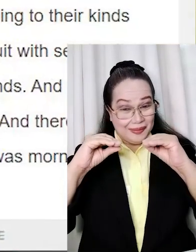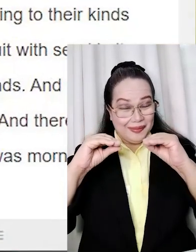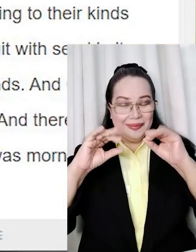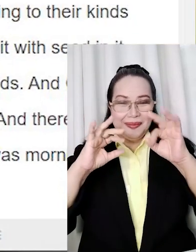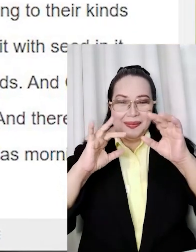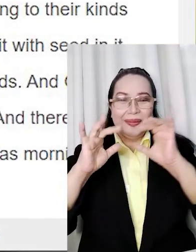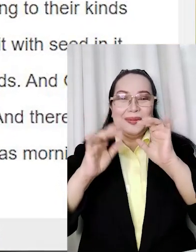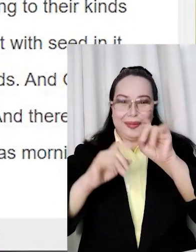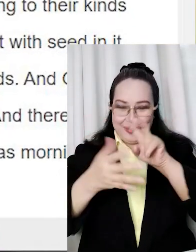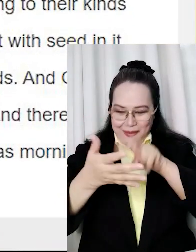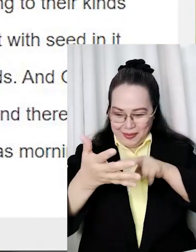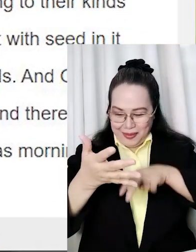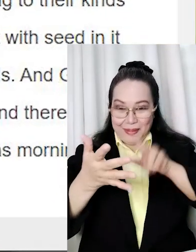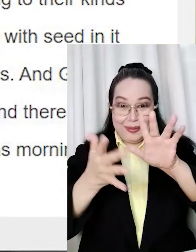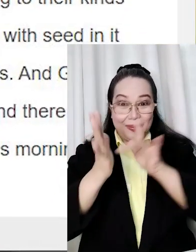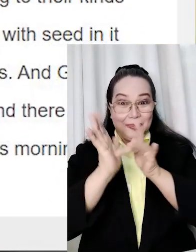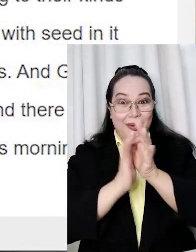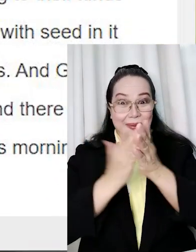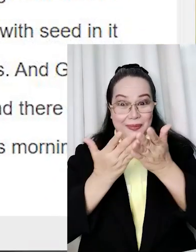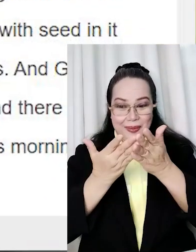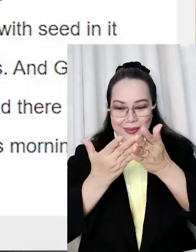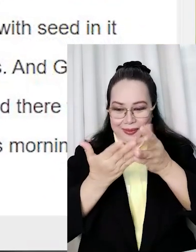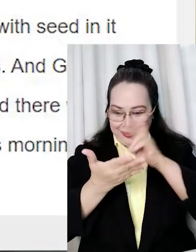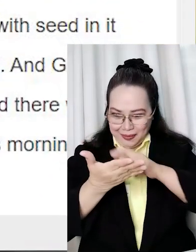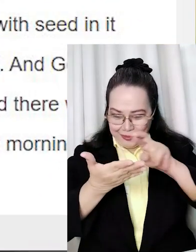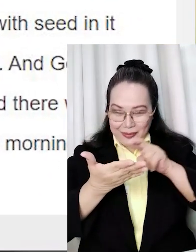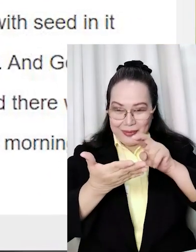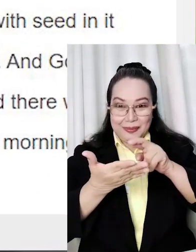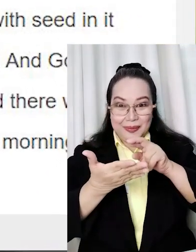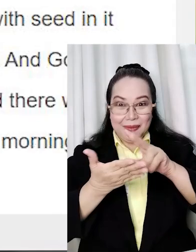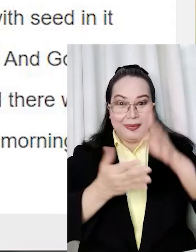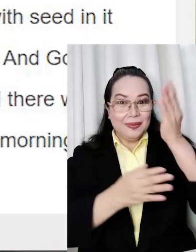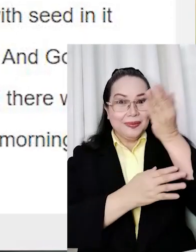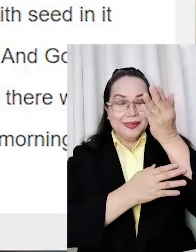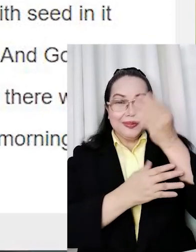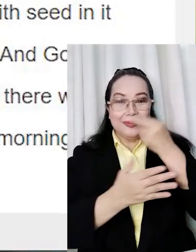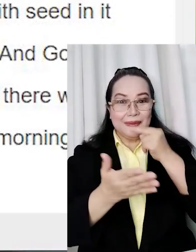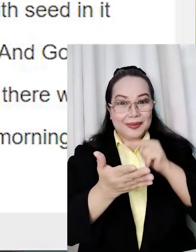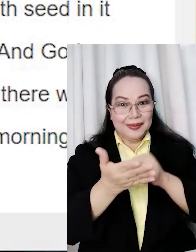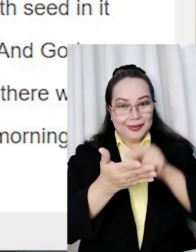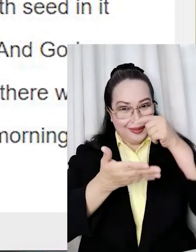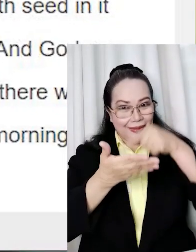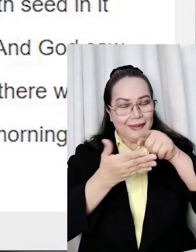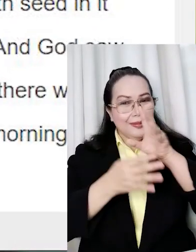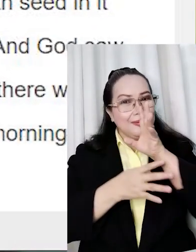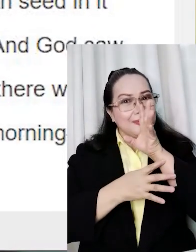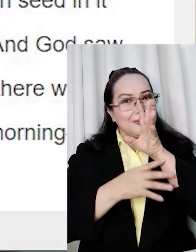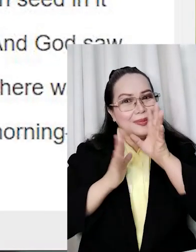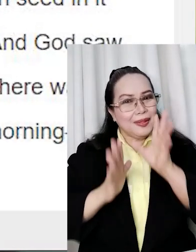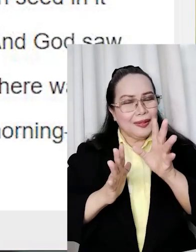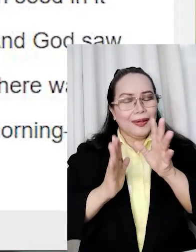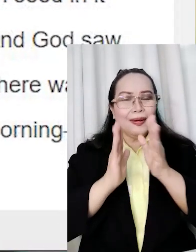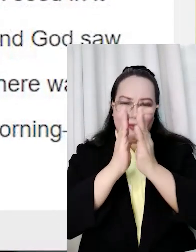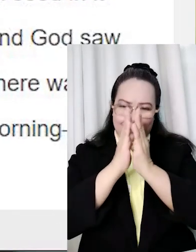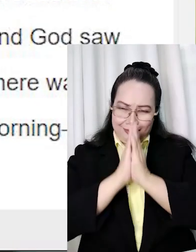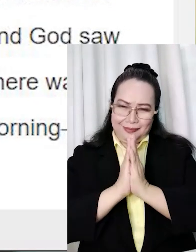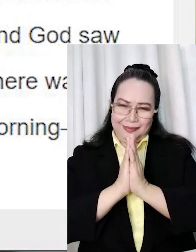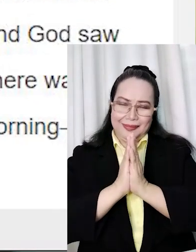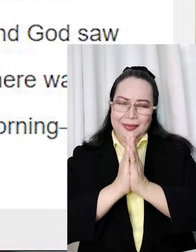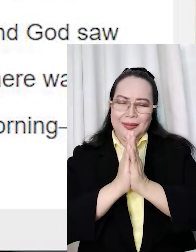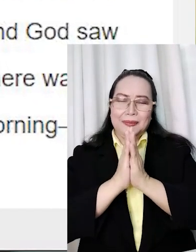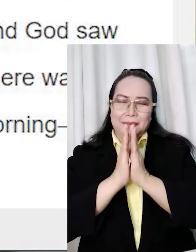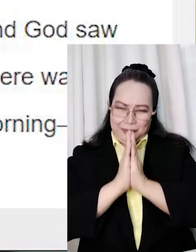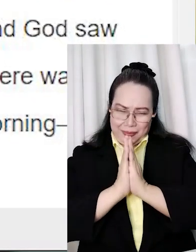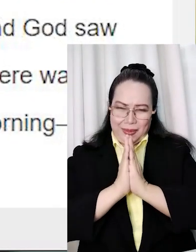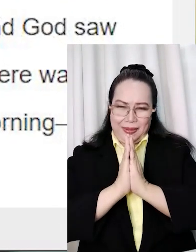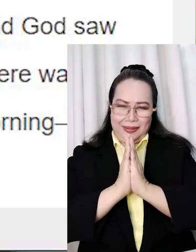can also read your Bible, review sermon notes, share quotes from the speaker, ask for a private prayer chat,